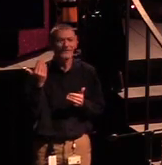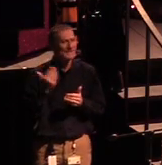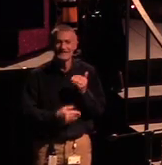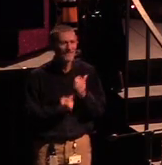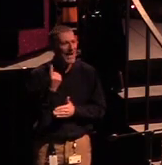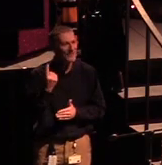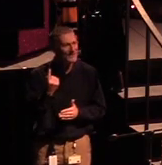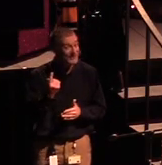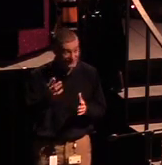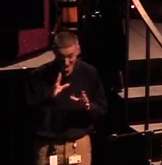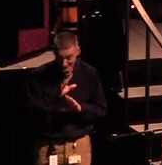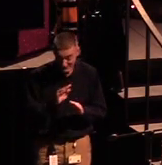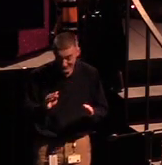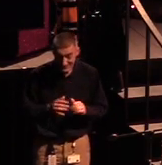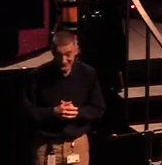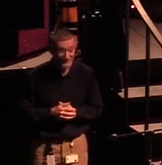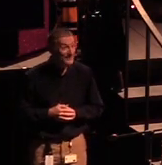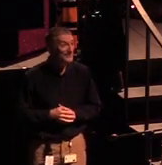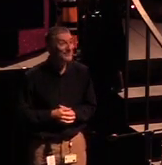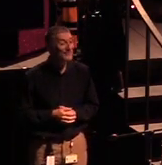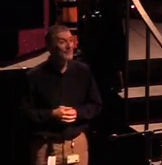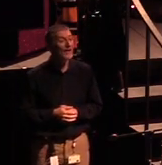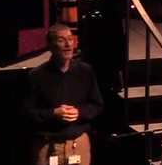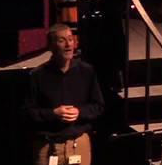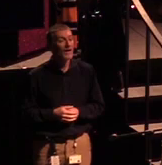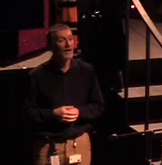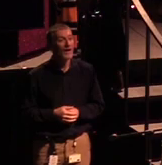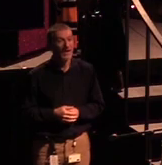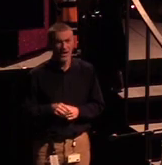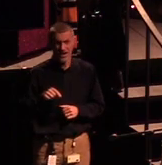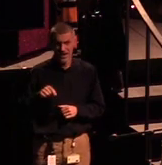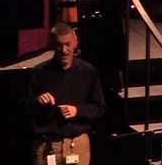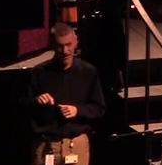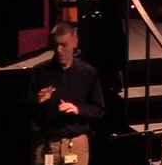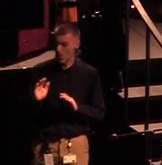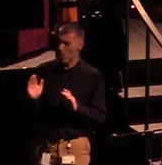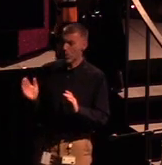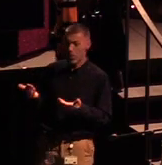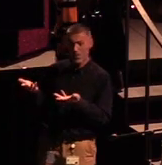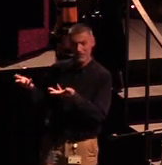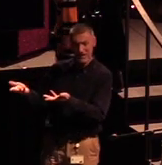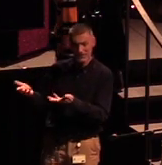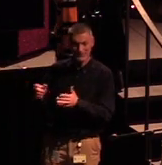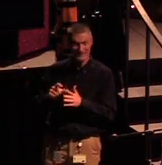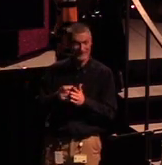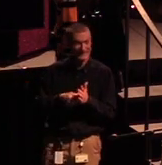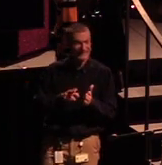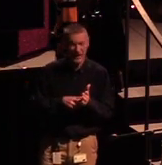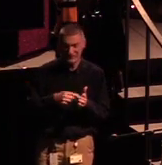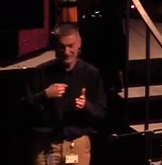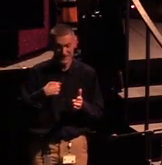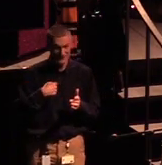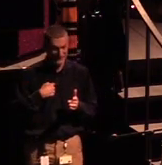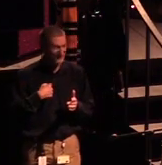maybe never will be we'll see anyway and after the fantastic stand-up warm-up act we've got from Darrin mine's gonna be the